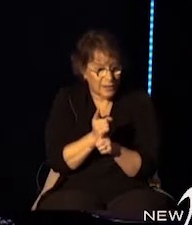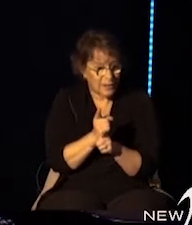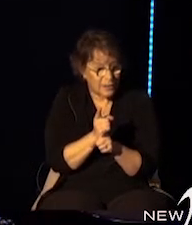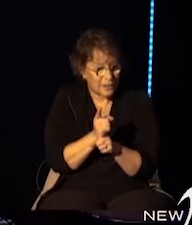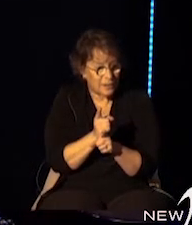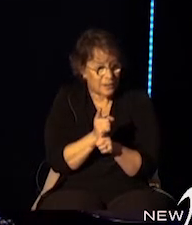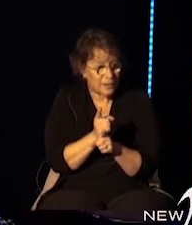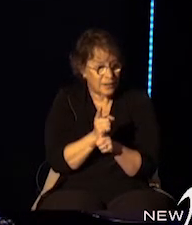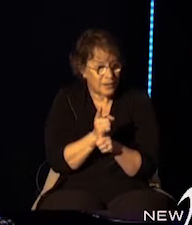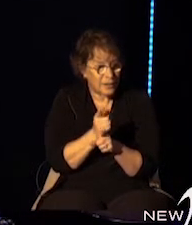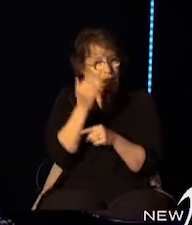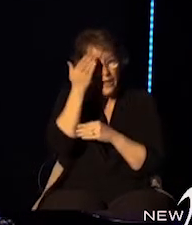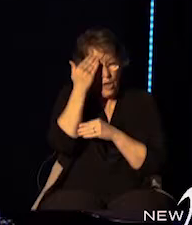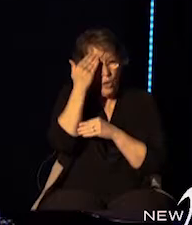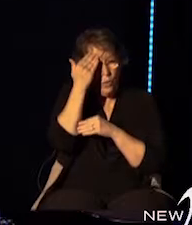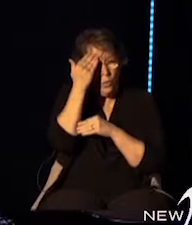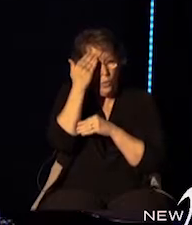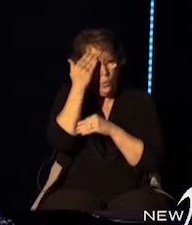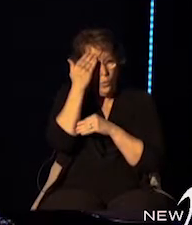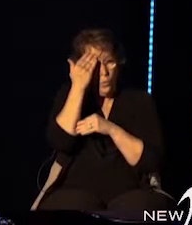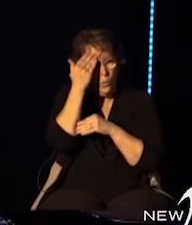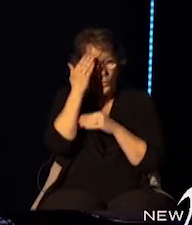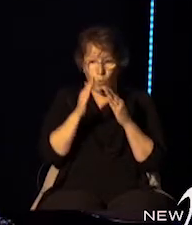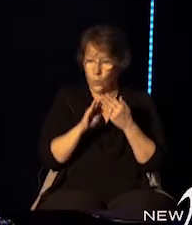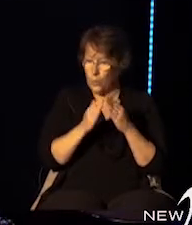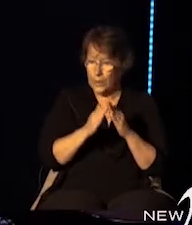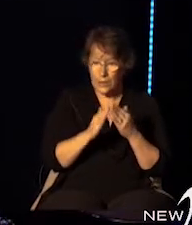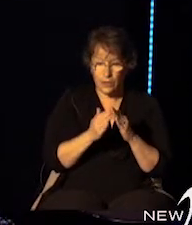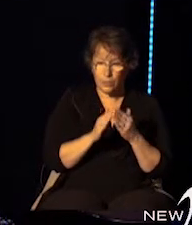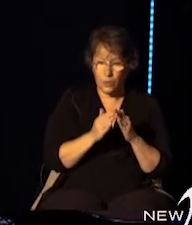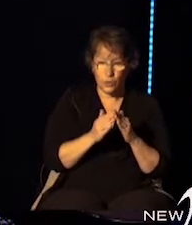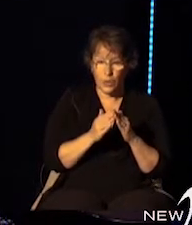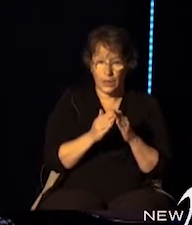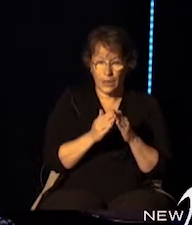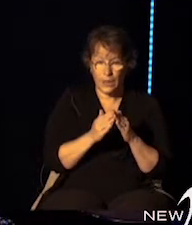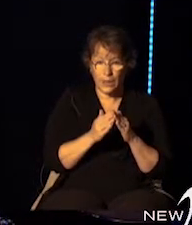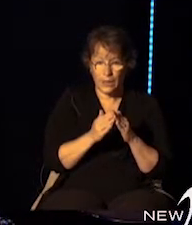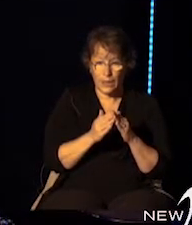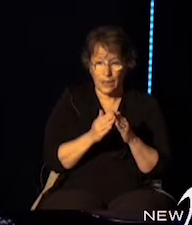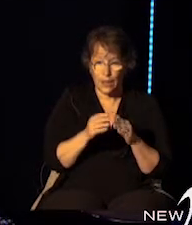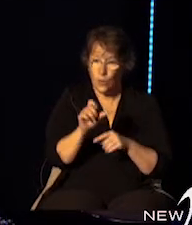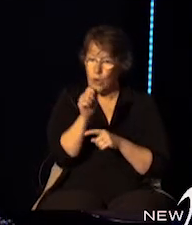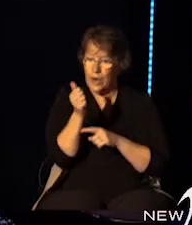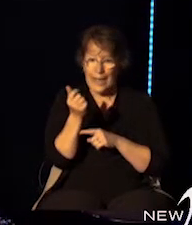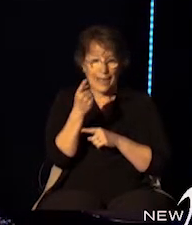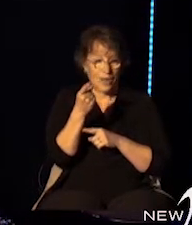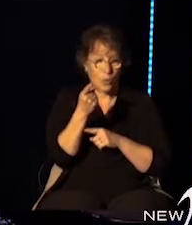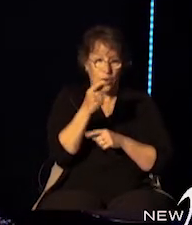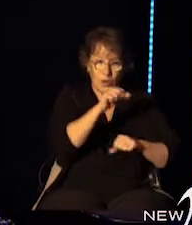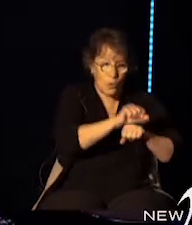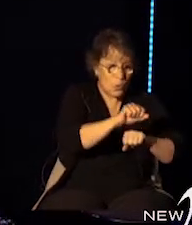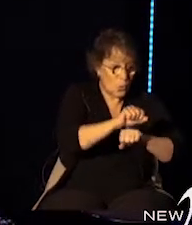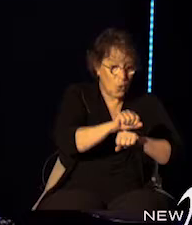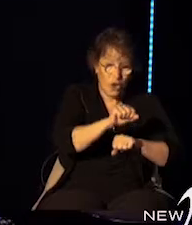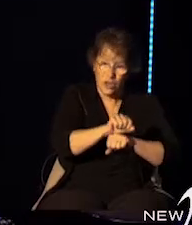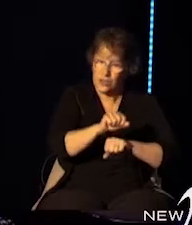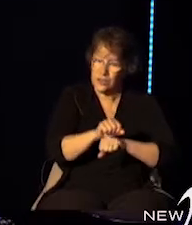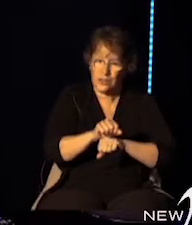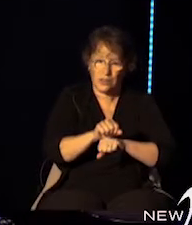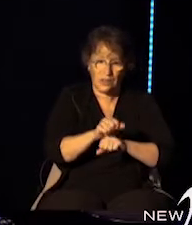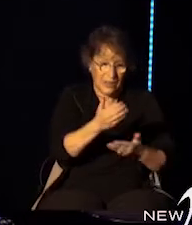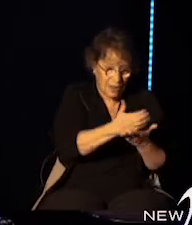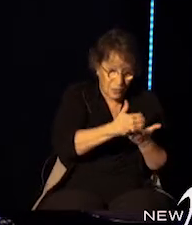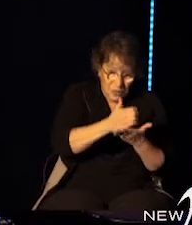I know we're in a community where anybody who earns anything works dang hard for it. Amen?